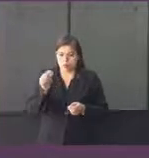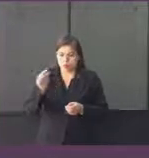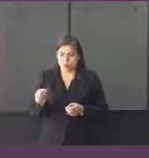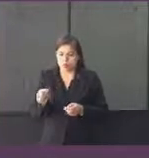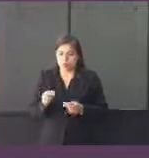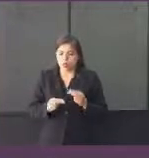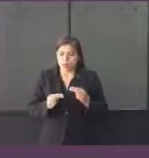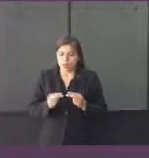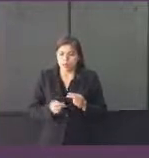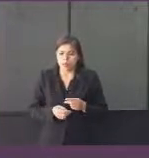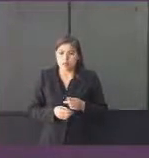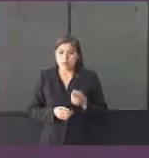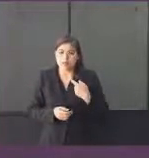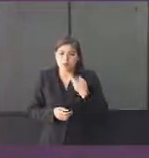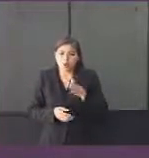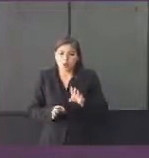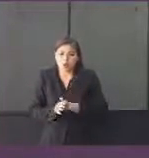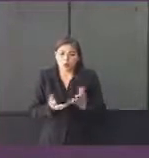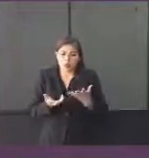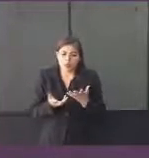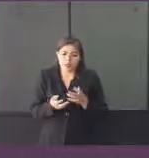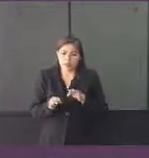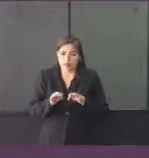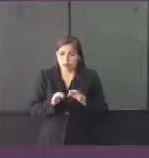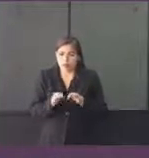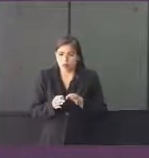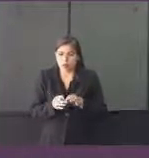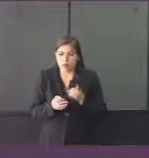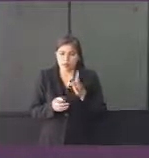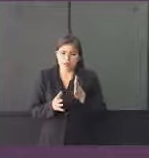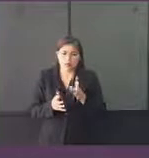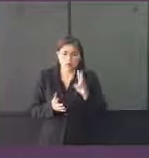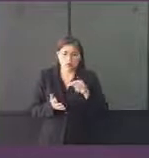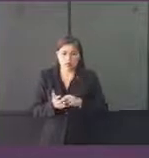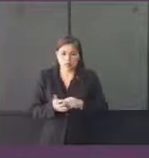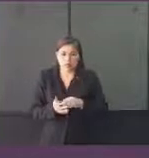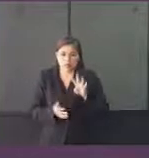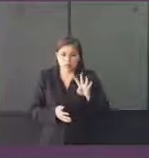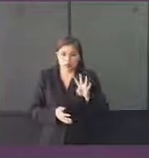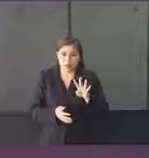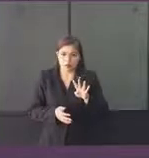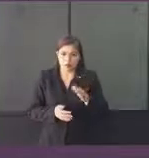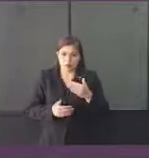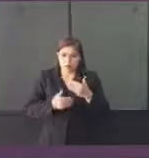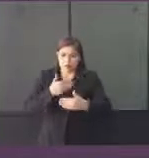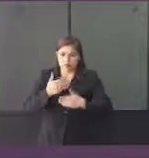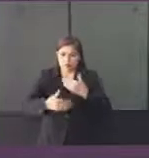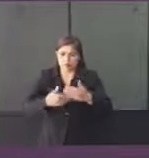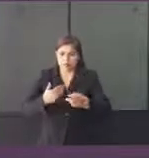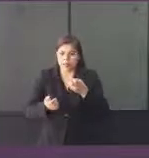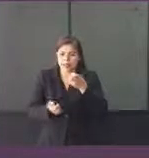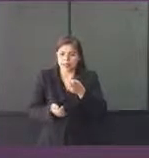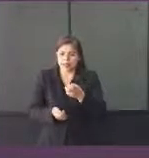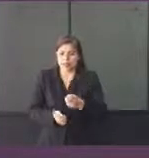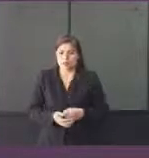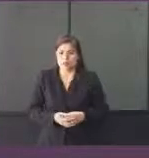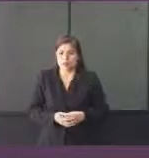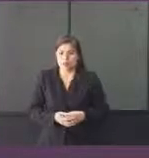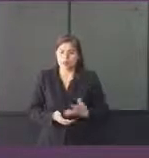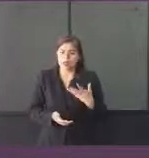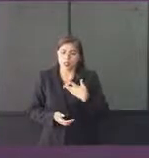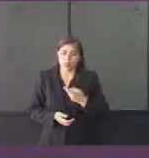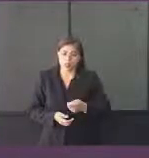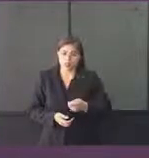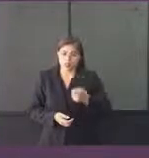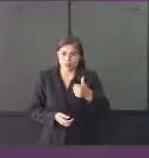have this data. The strategies were implemented in 2019, both the prosecutor's office and this